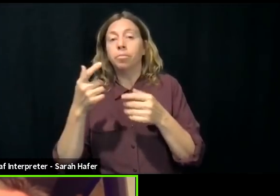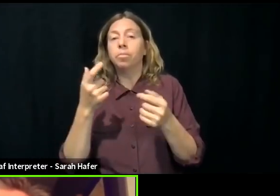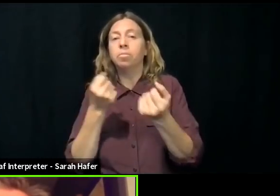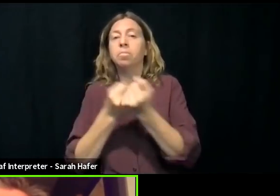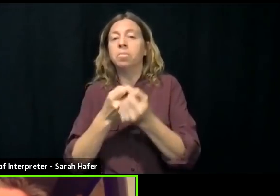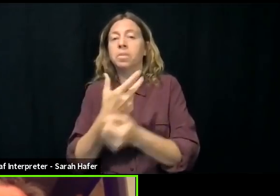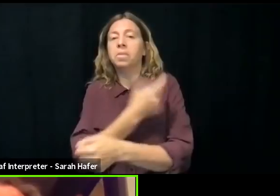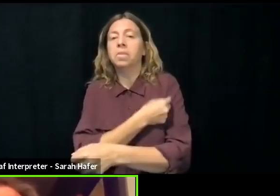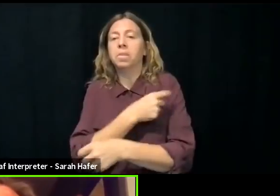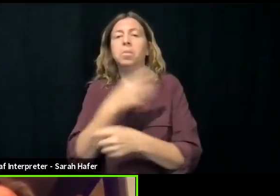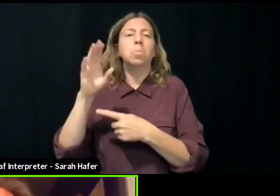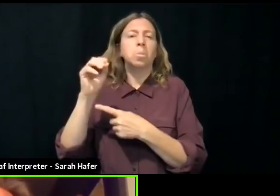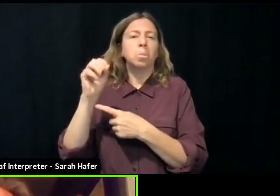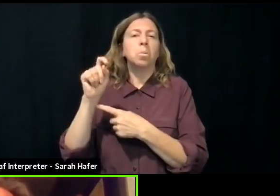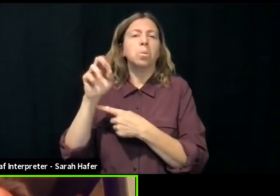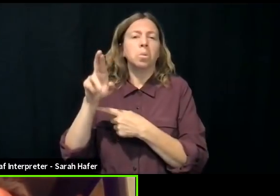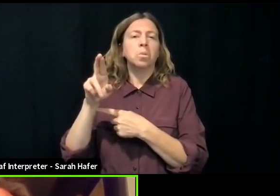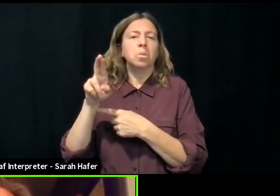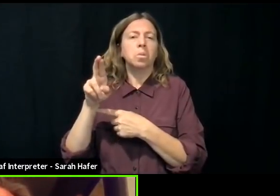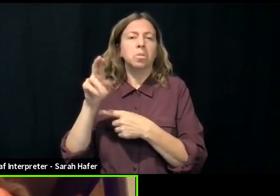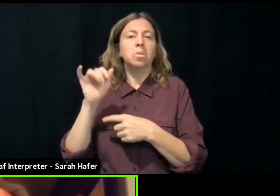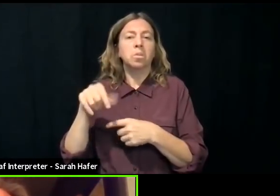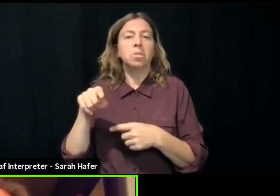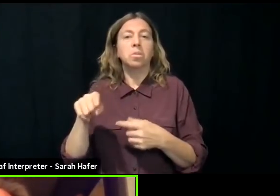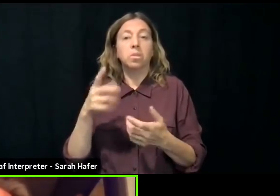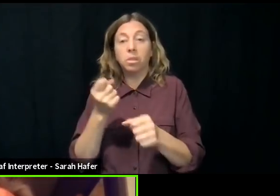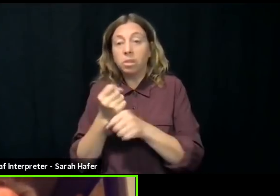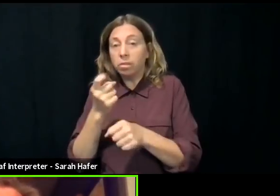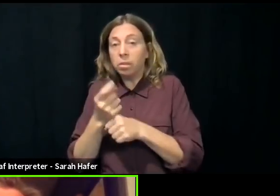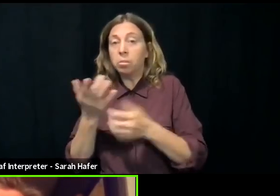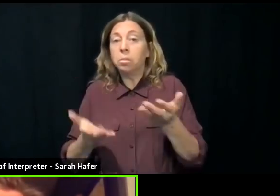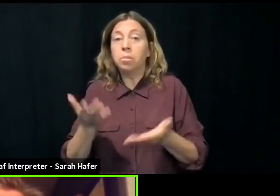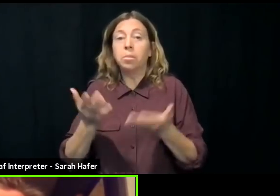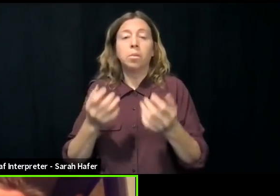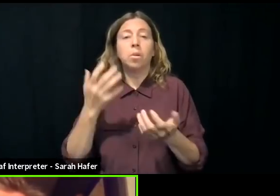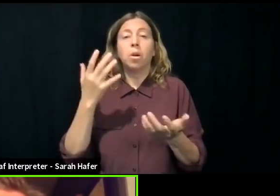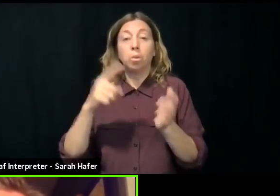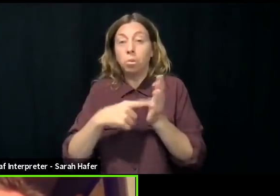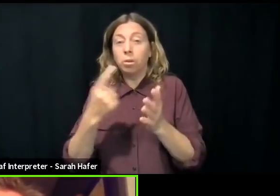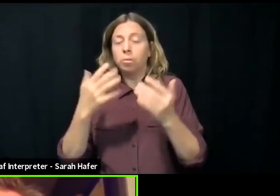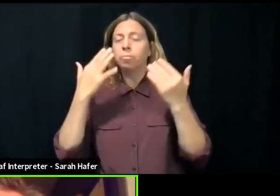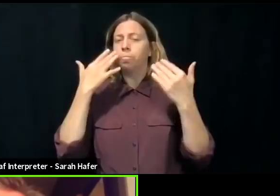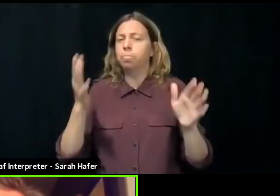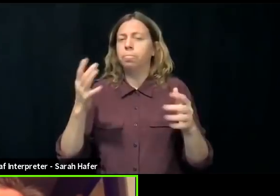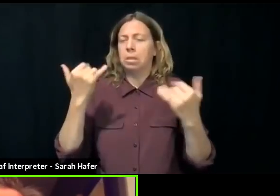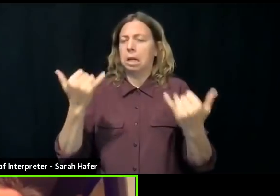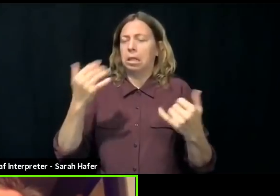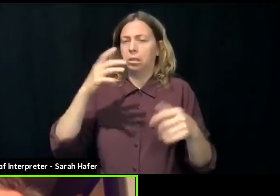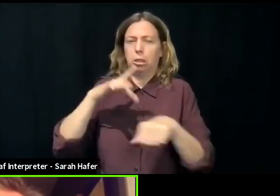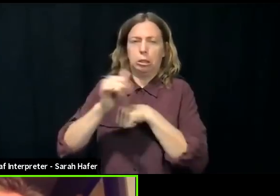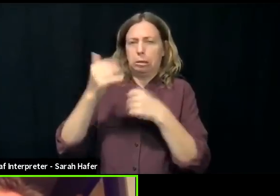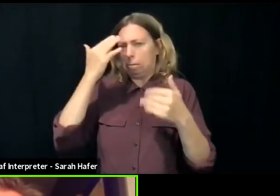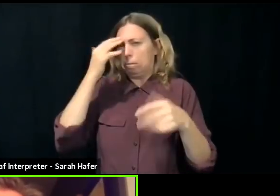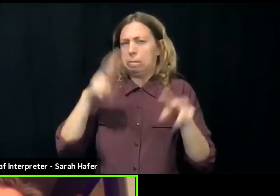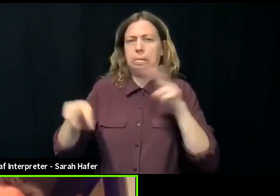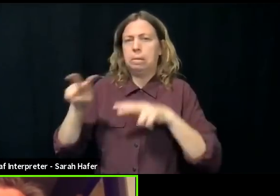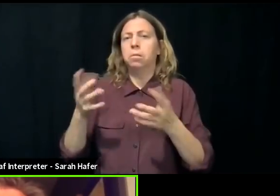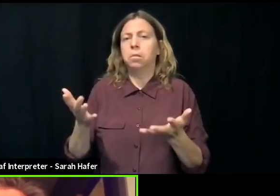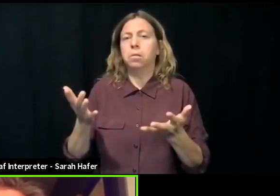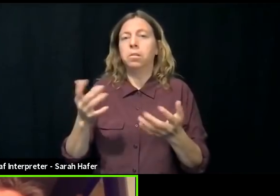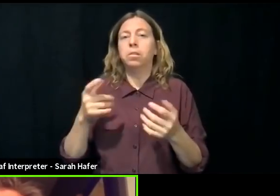annual basis, maybe on a one-time basis, but we'll know more as we learn. Right now, get the vaccines we have. They're very protective